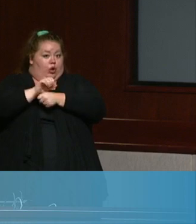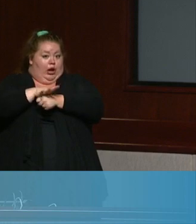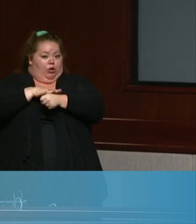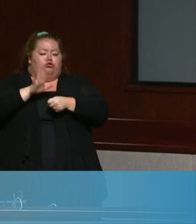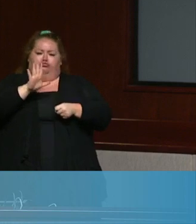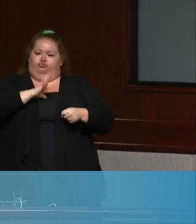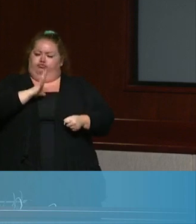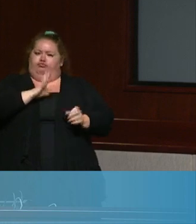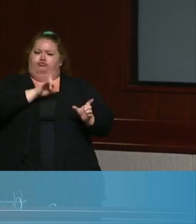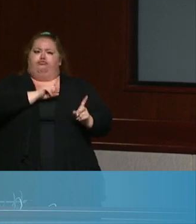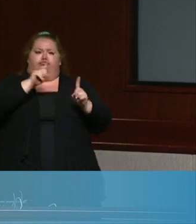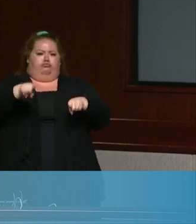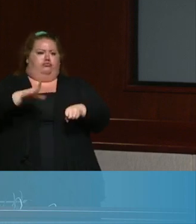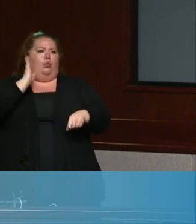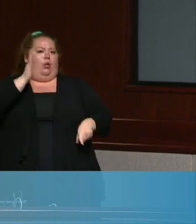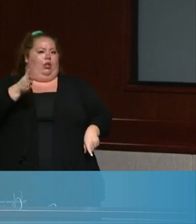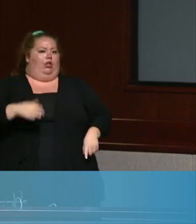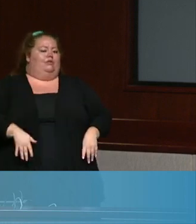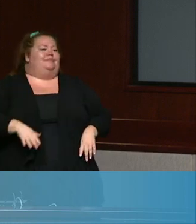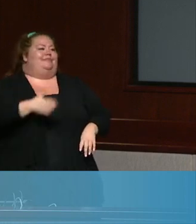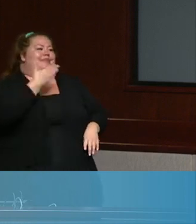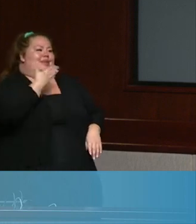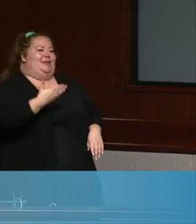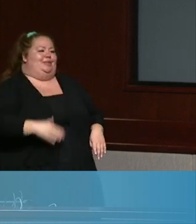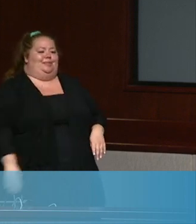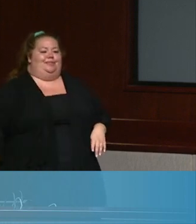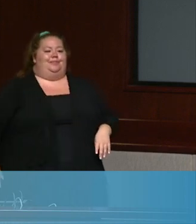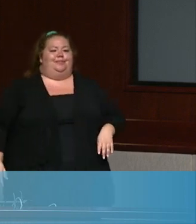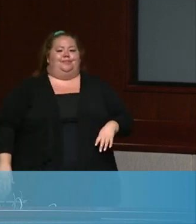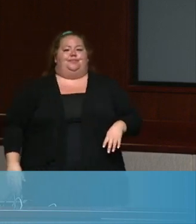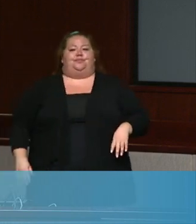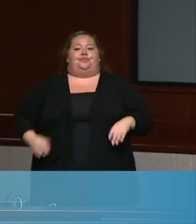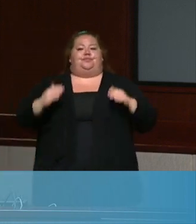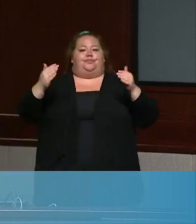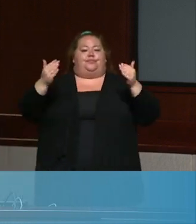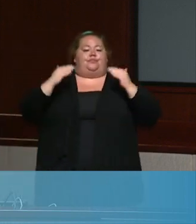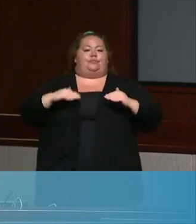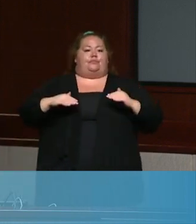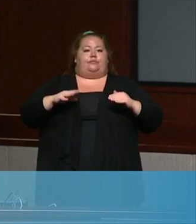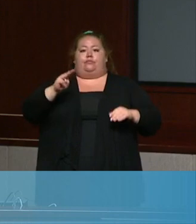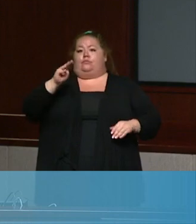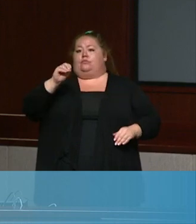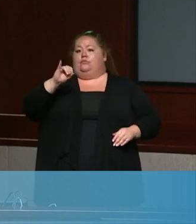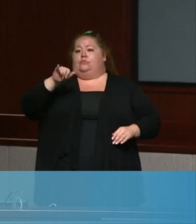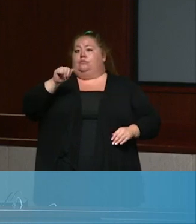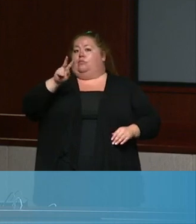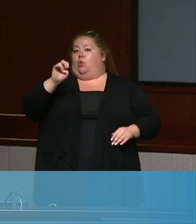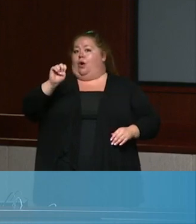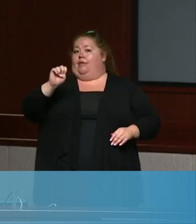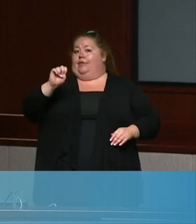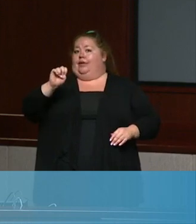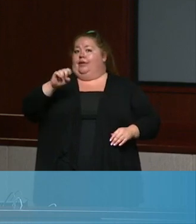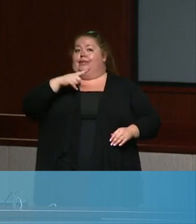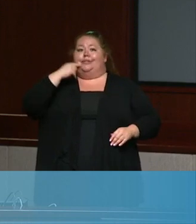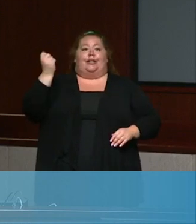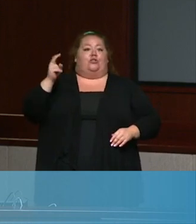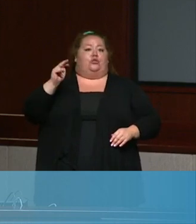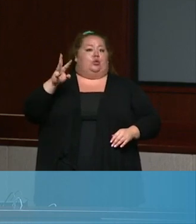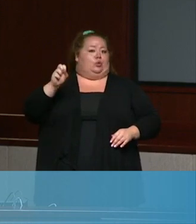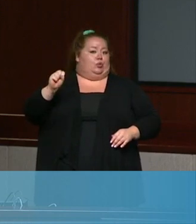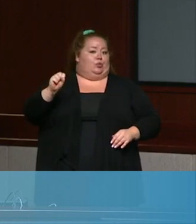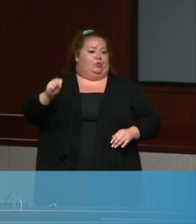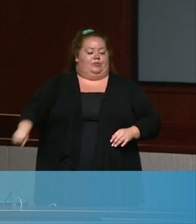All right, thank you so much. You're welcome. Okay, our next outlet that we have on the line is Mojave Desert News.